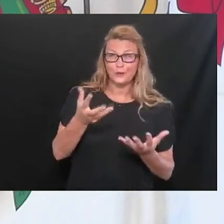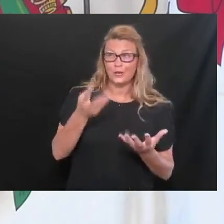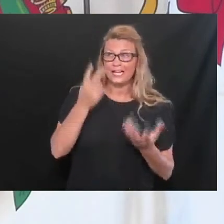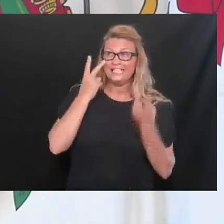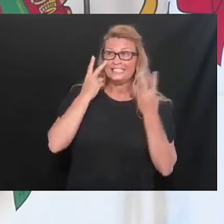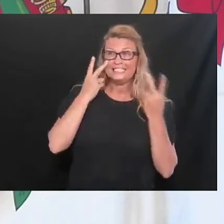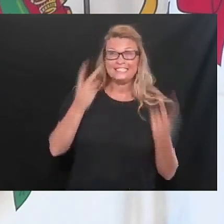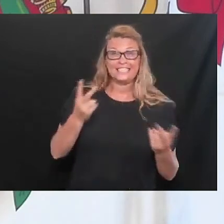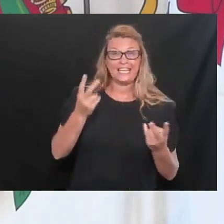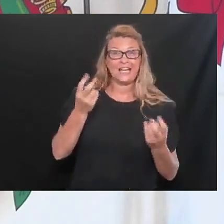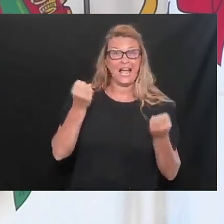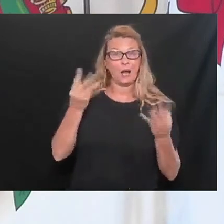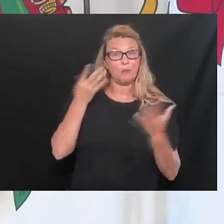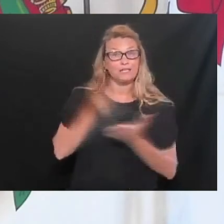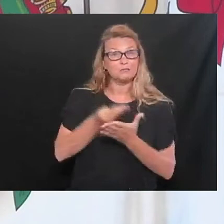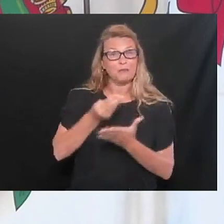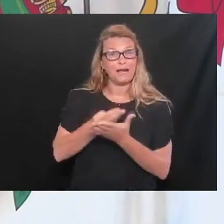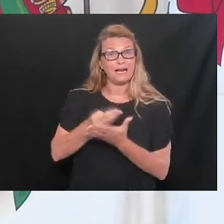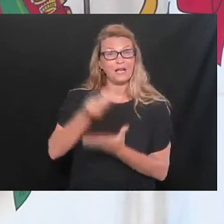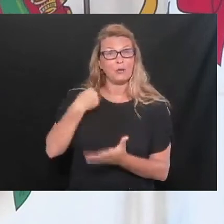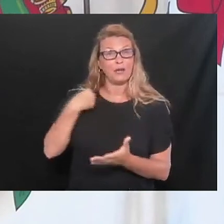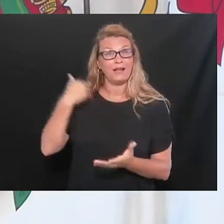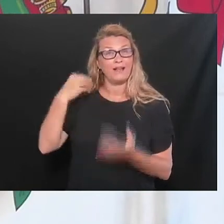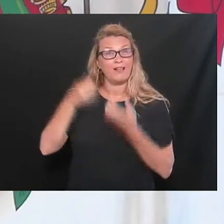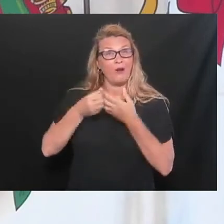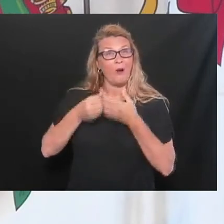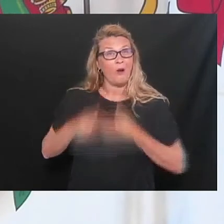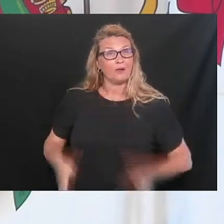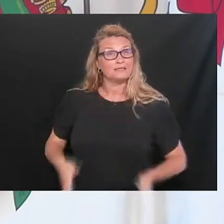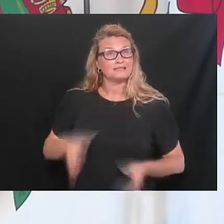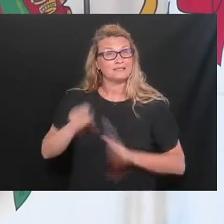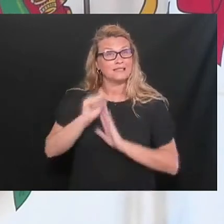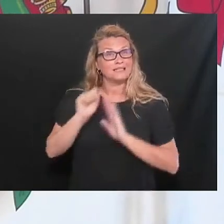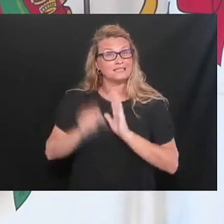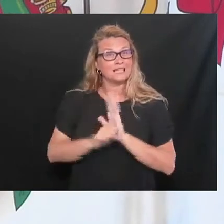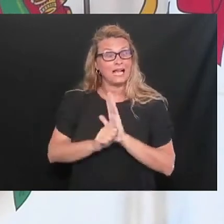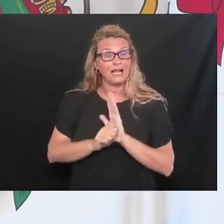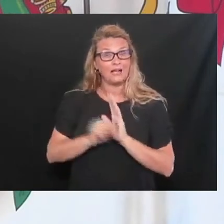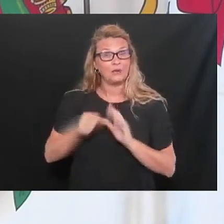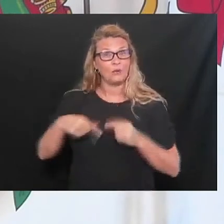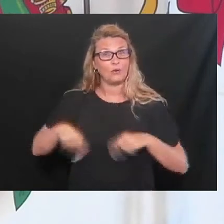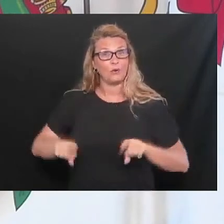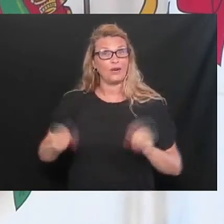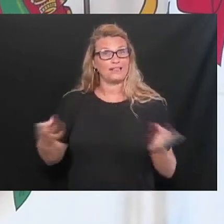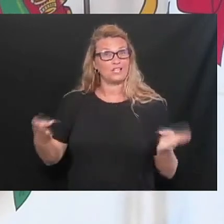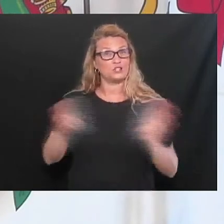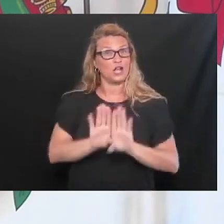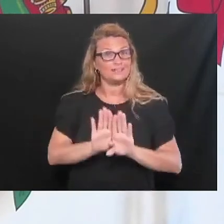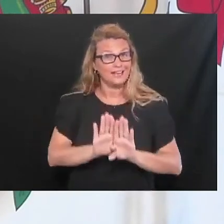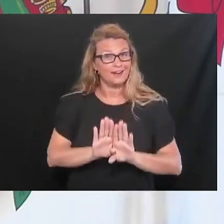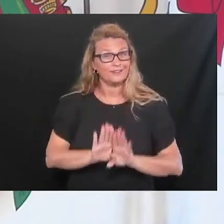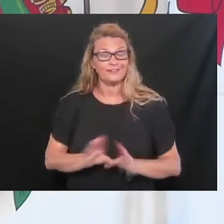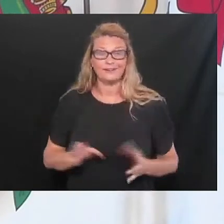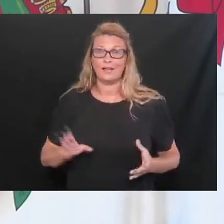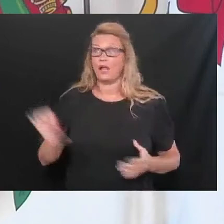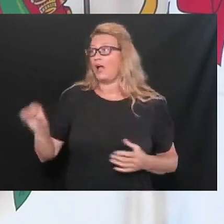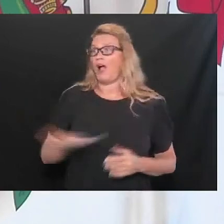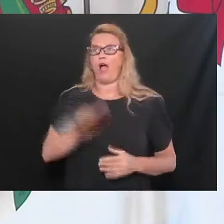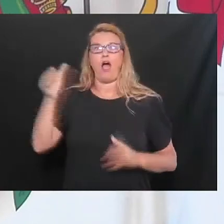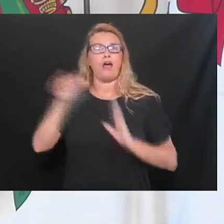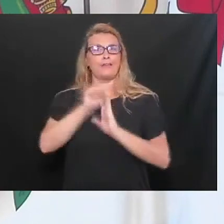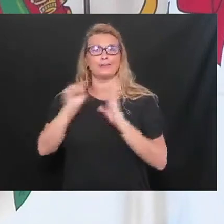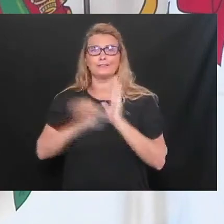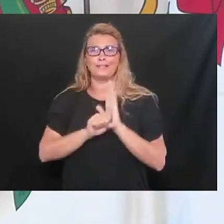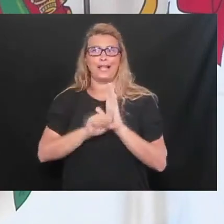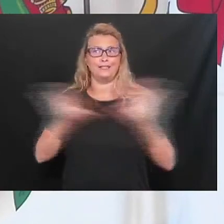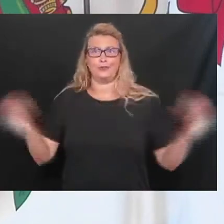revenue that we lost in this state and all the different things that happened? You know, other states are doing exactly